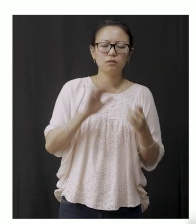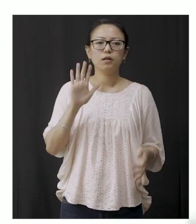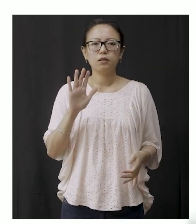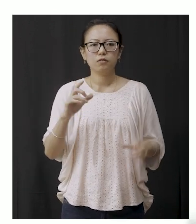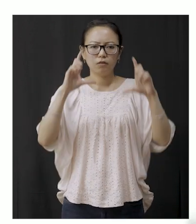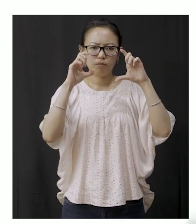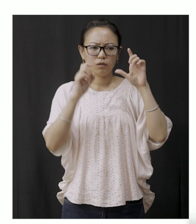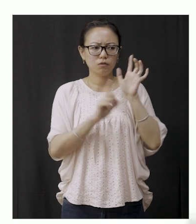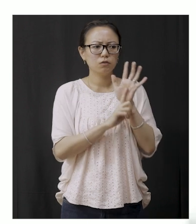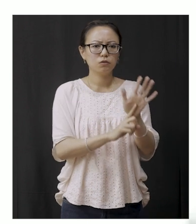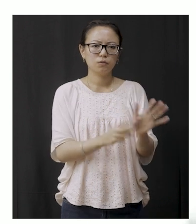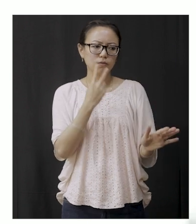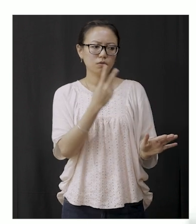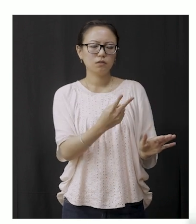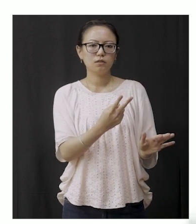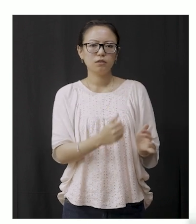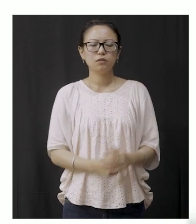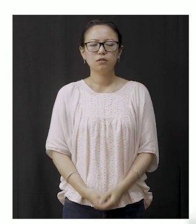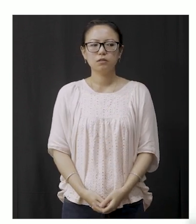is referred to as the feet in the poem.